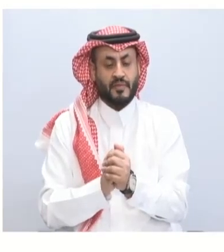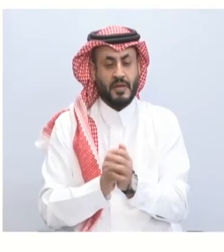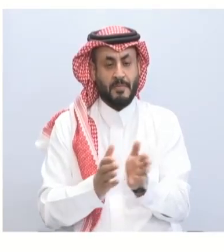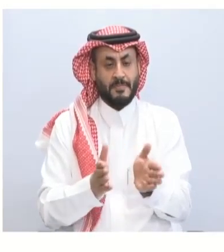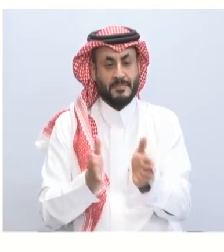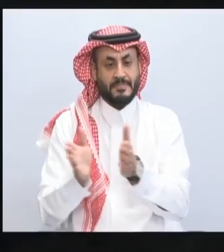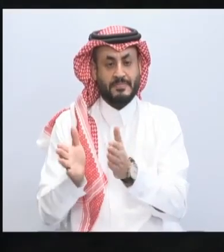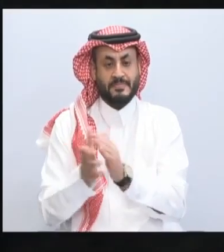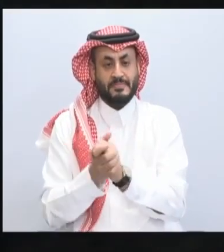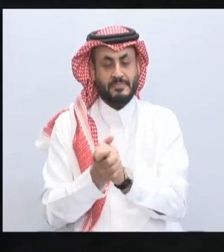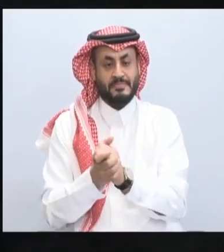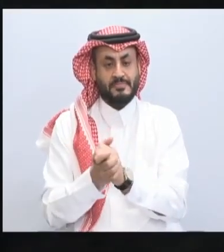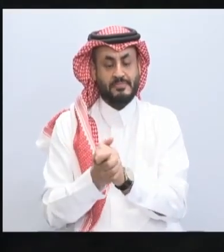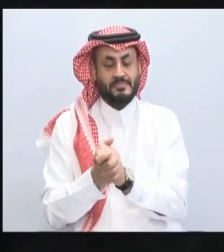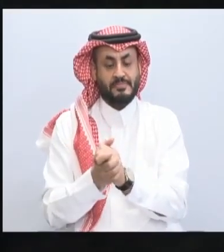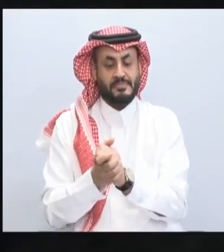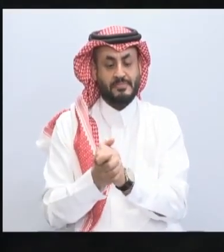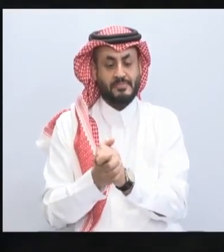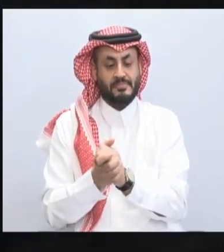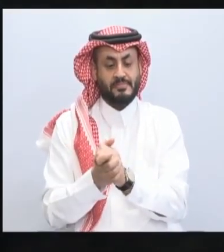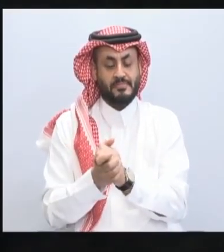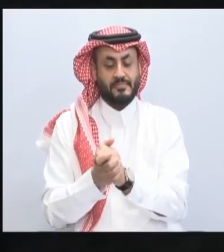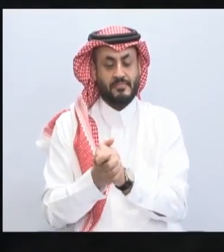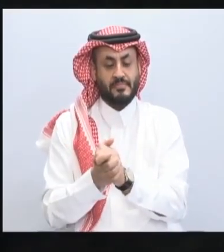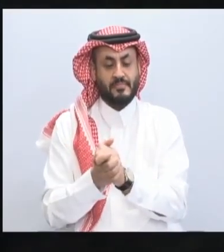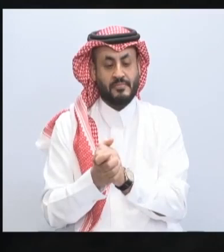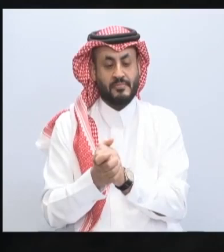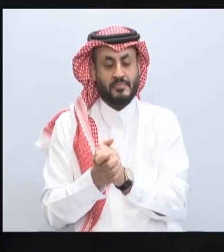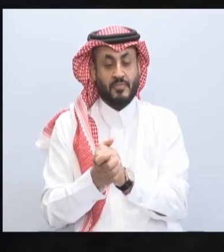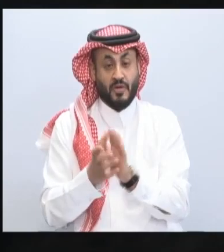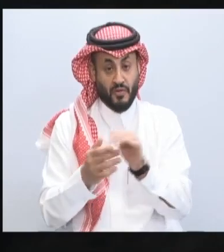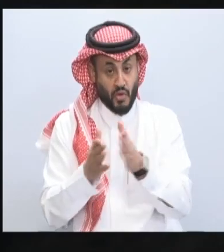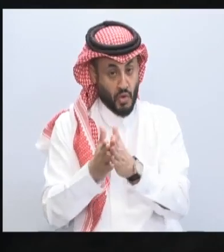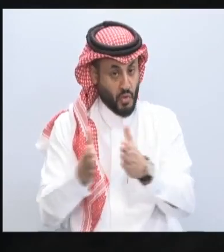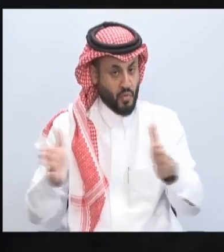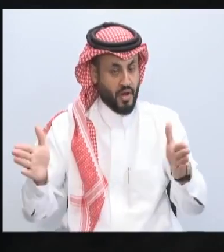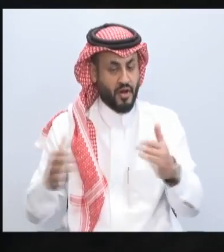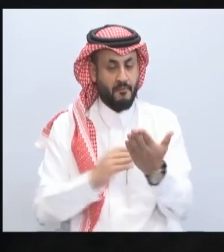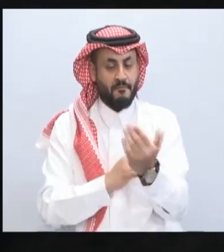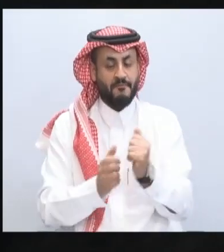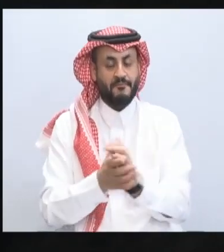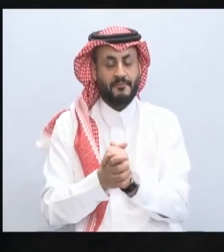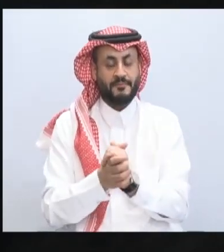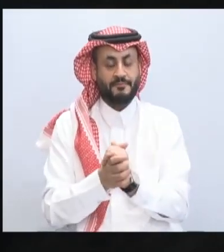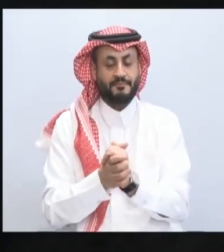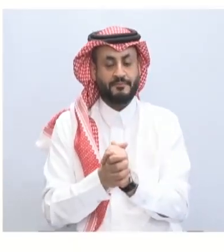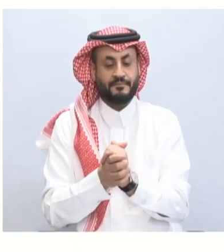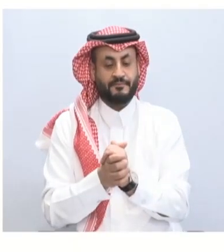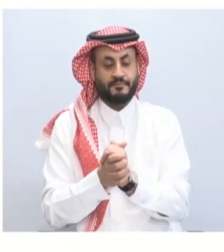Moving on here to the second part, and you can see that this time we have a longer paragraph.